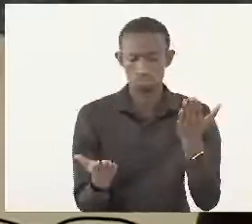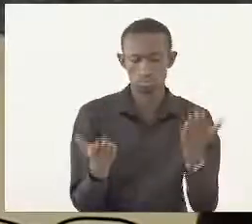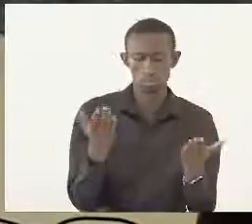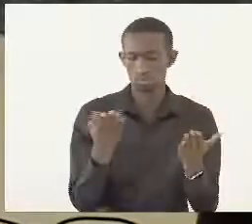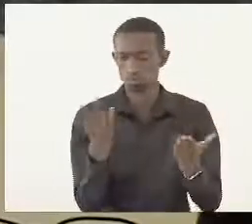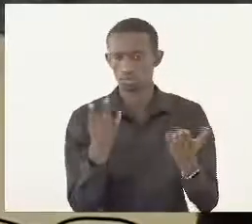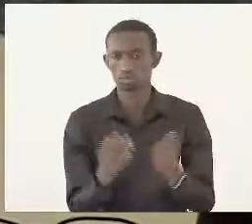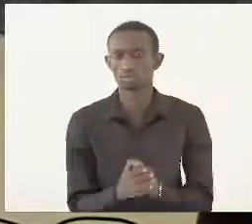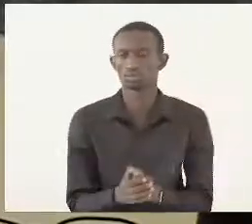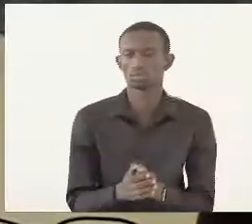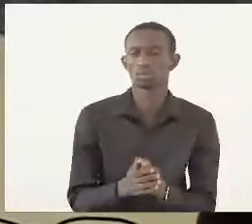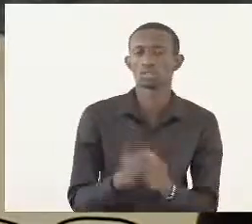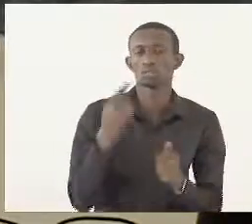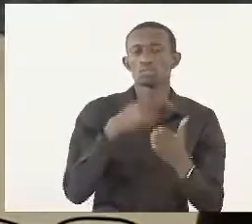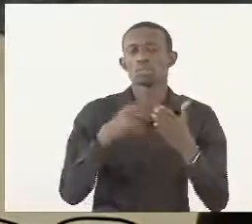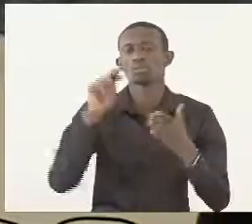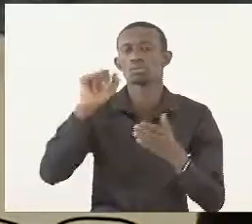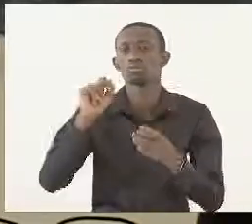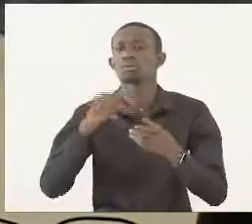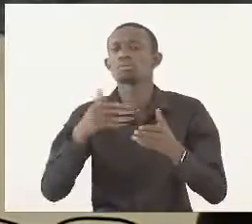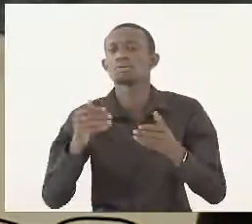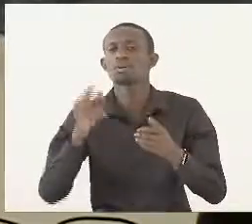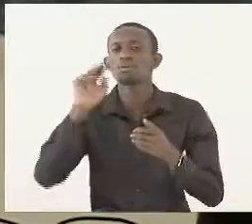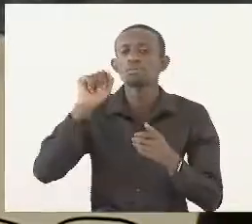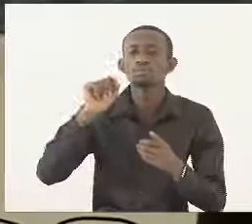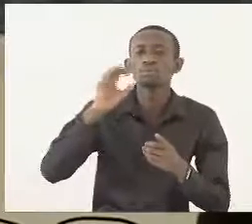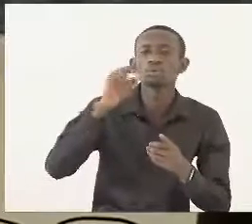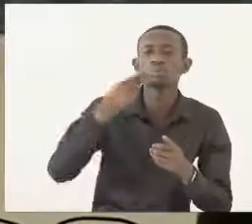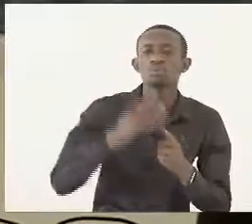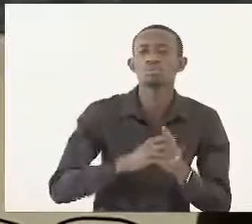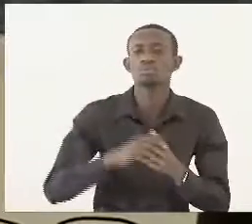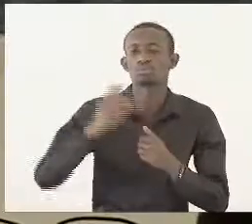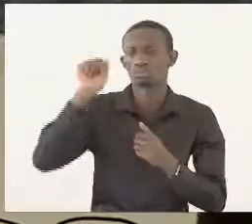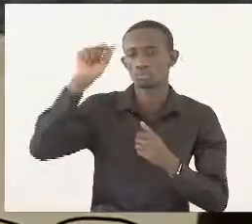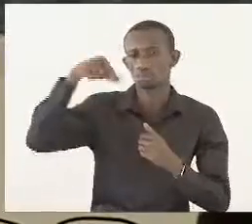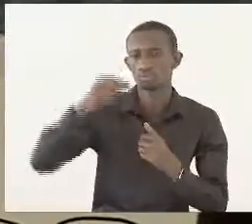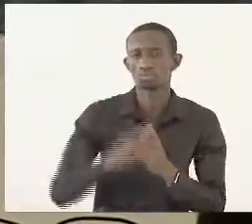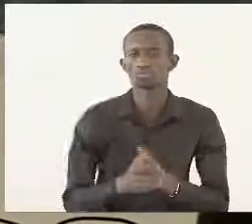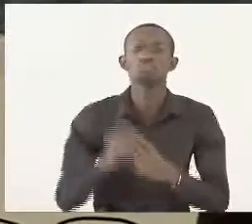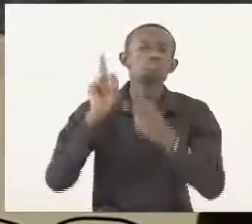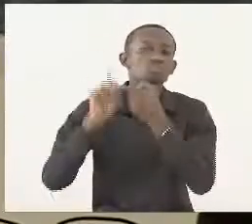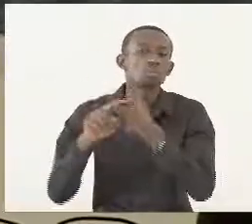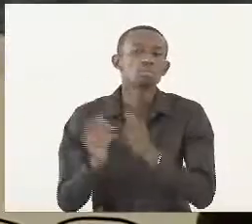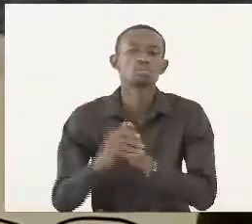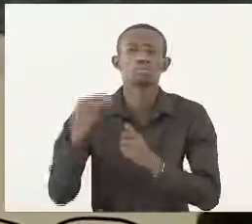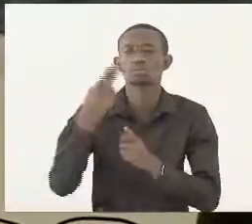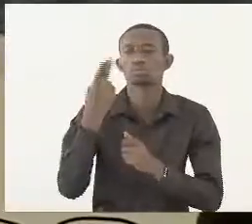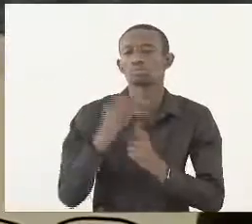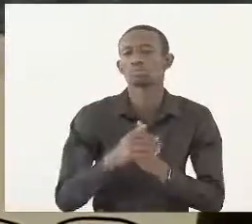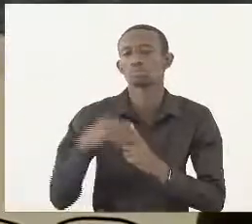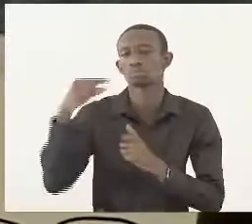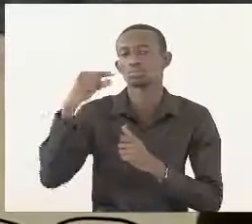produce sodium hydroxide. It is a soluble compound, so it will be in an aqueous state, plus hydrogen